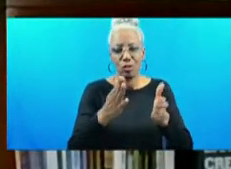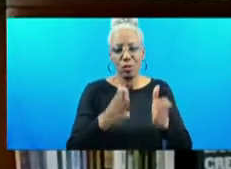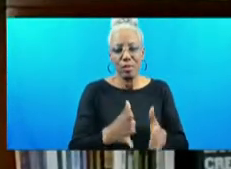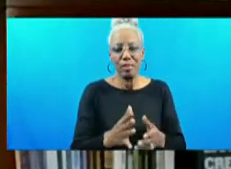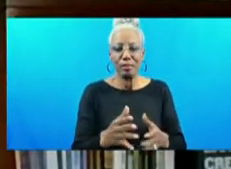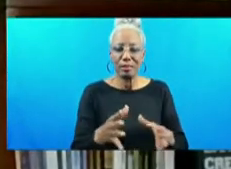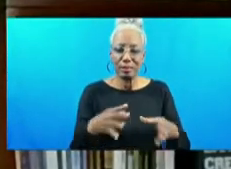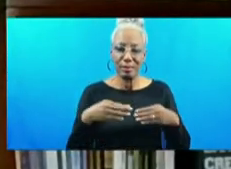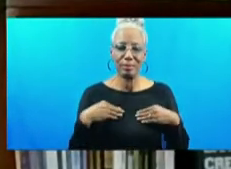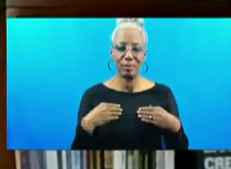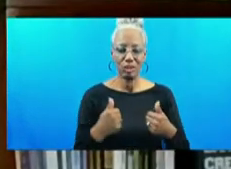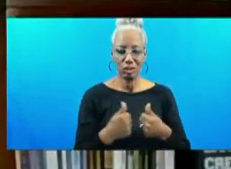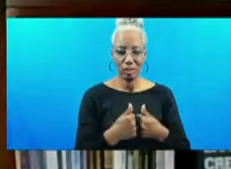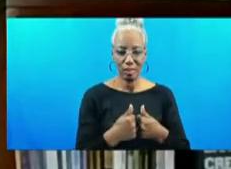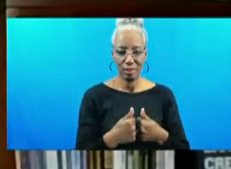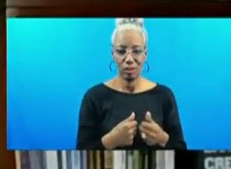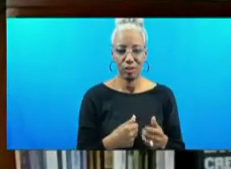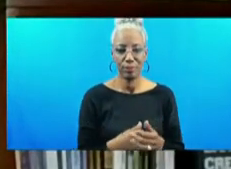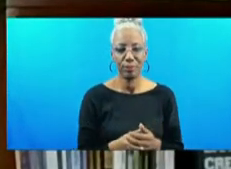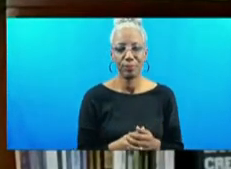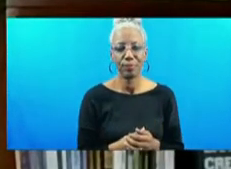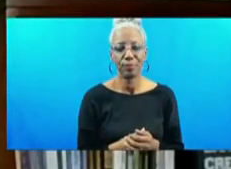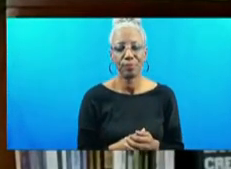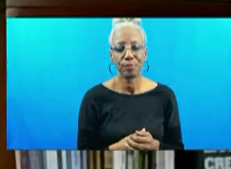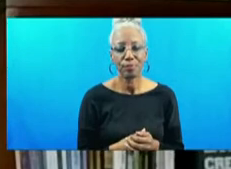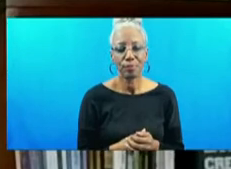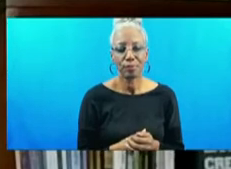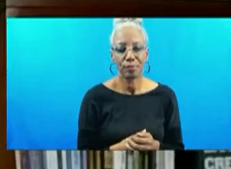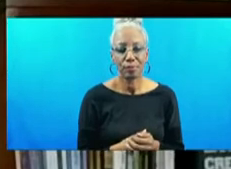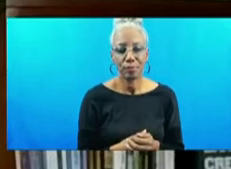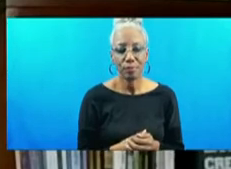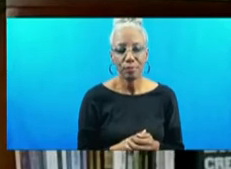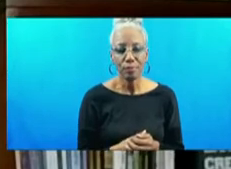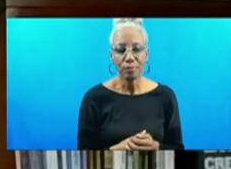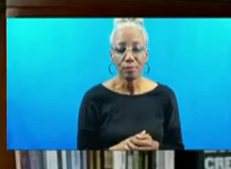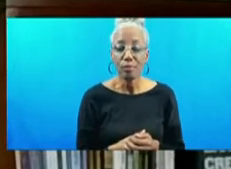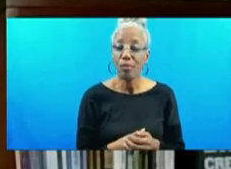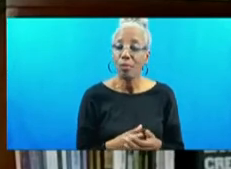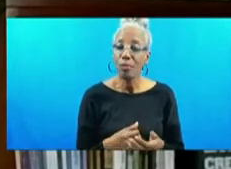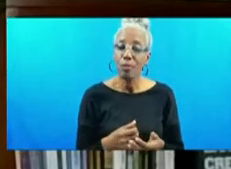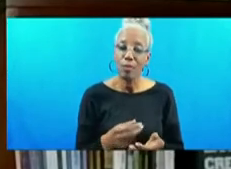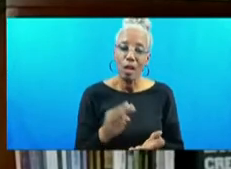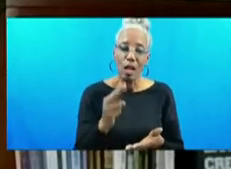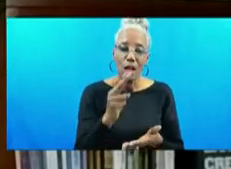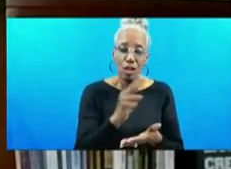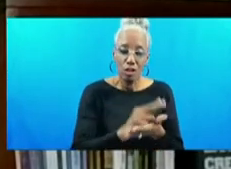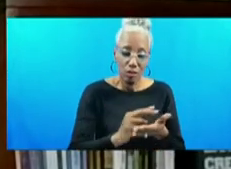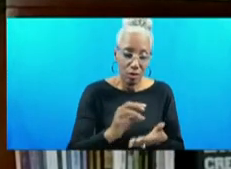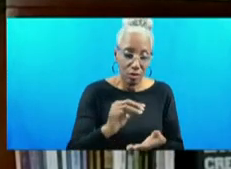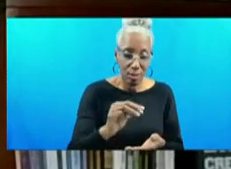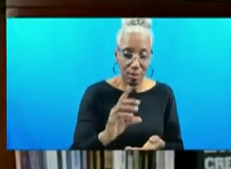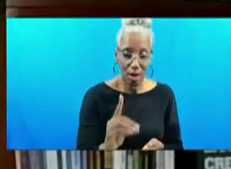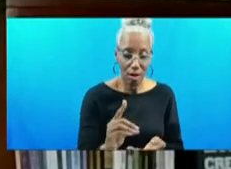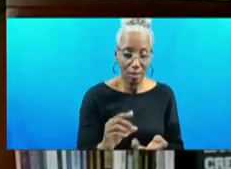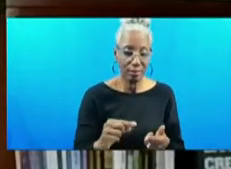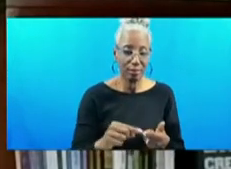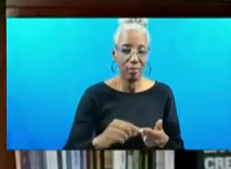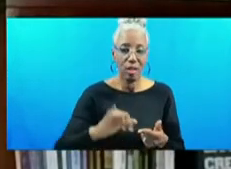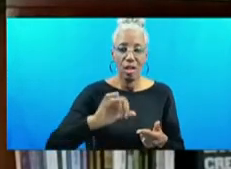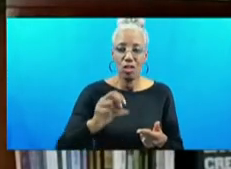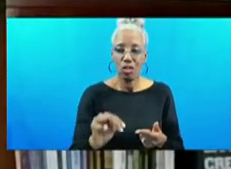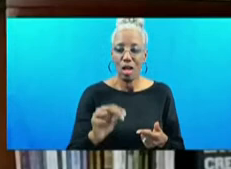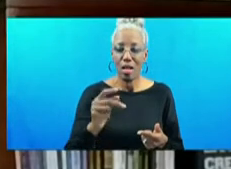then how are we going to specifically address it? The University of Maryland and Johns Hopkins both agree that the extreme acceleration of